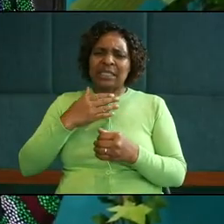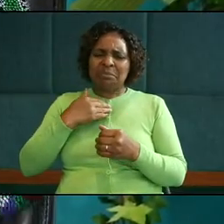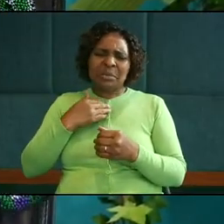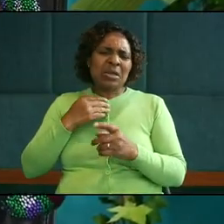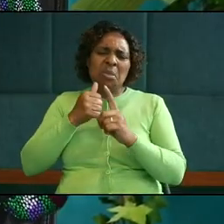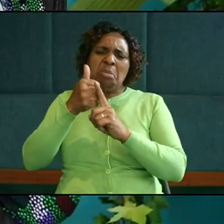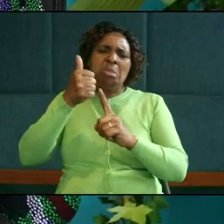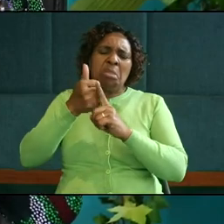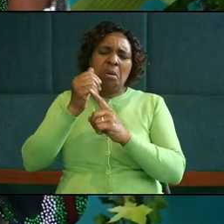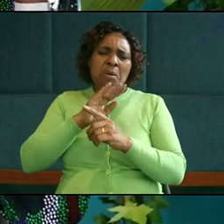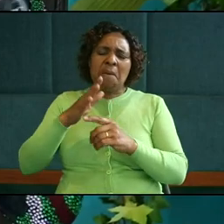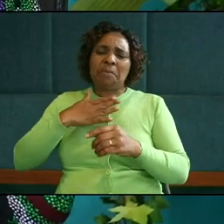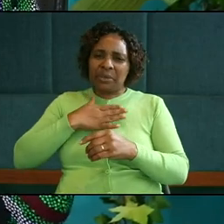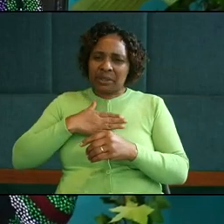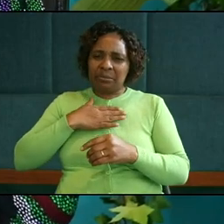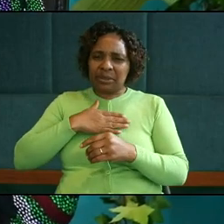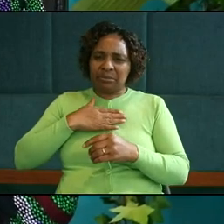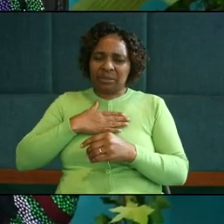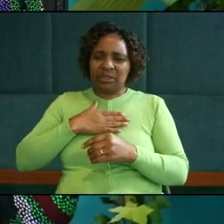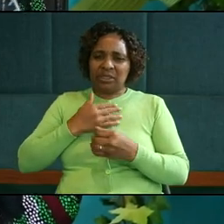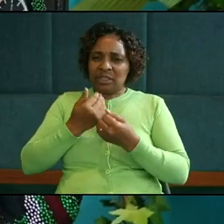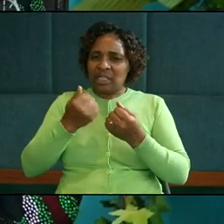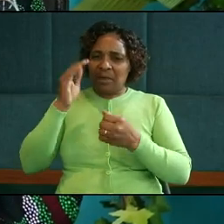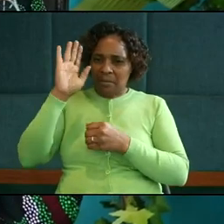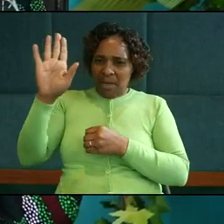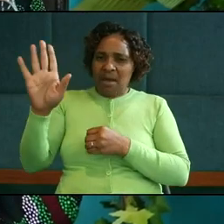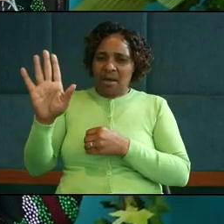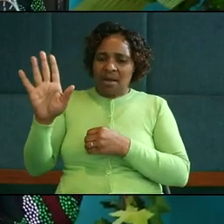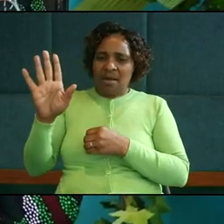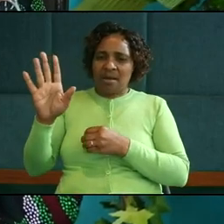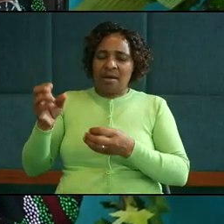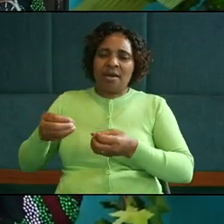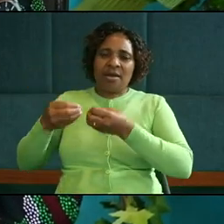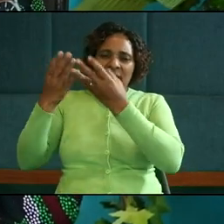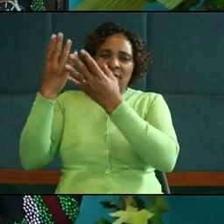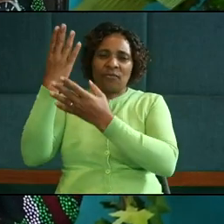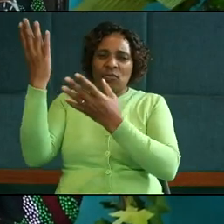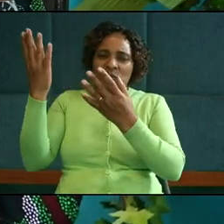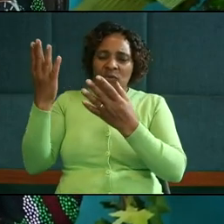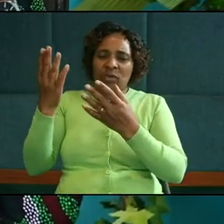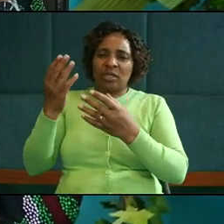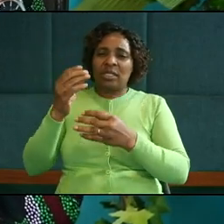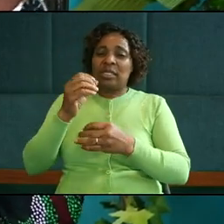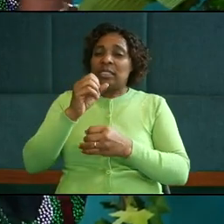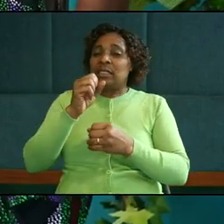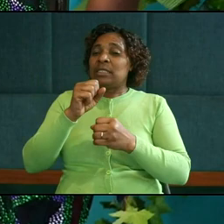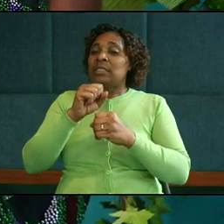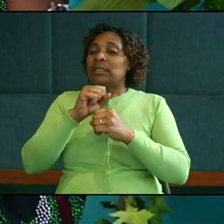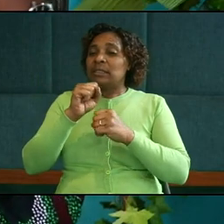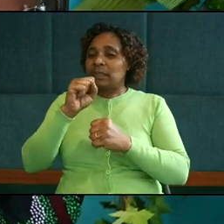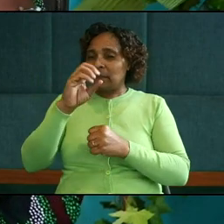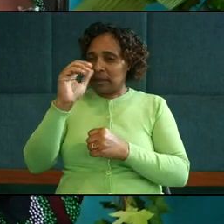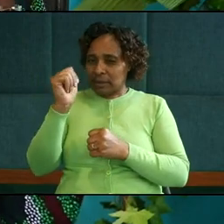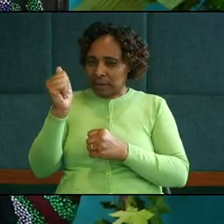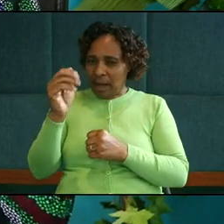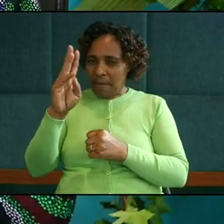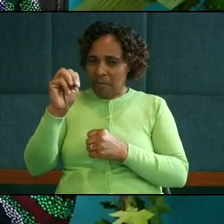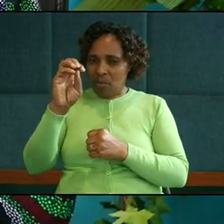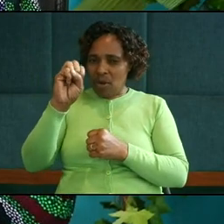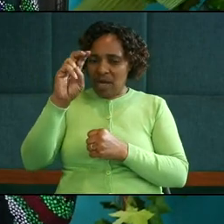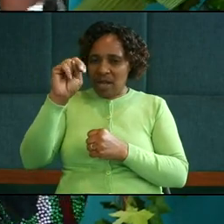mocked. Just please. I mean, the child is yours. Mm-hmm. Okay, it feels a bit sad mm-hmm. for Samuel to have been chucked to the priest without